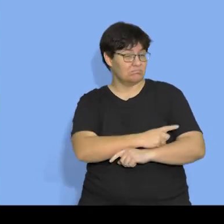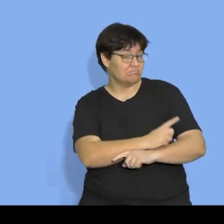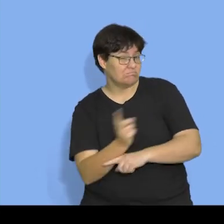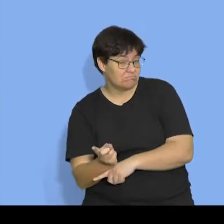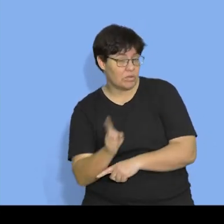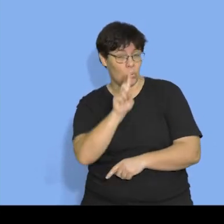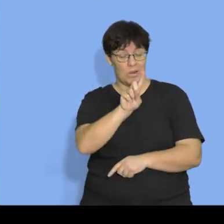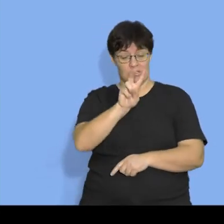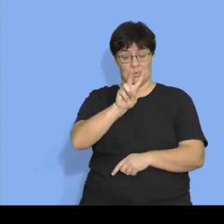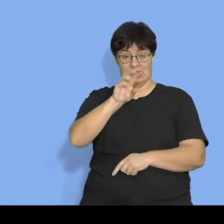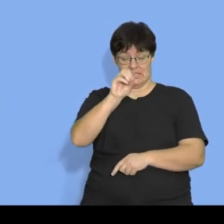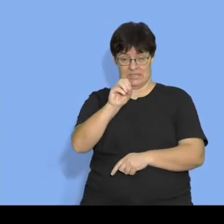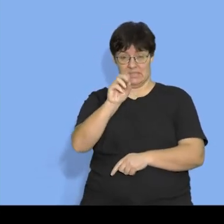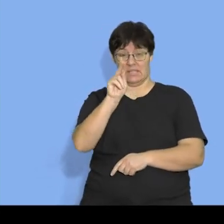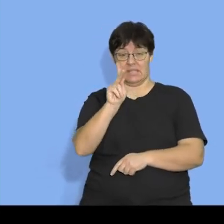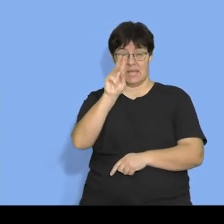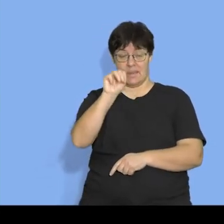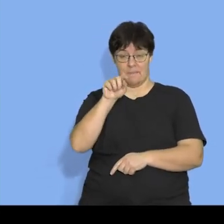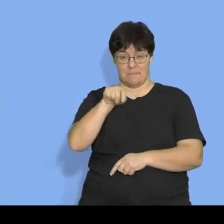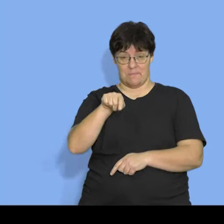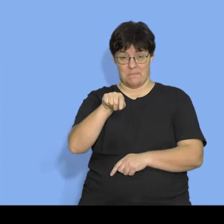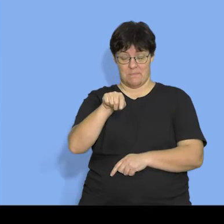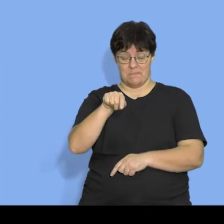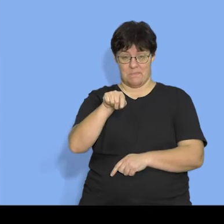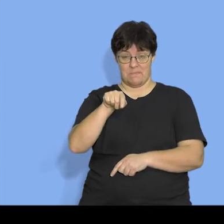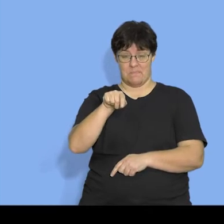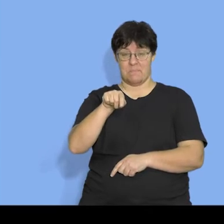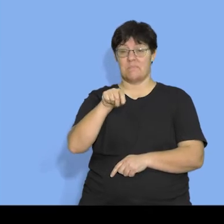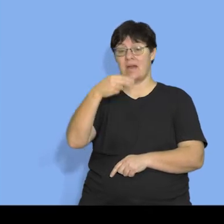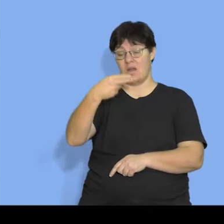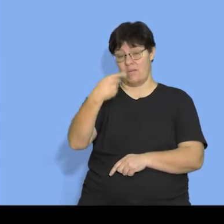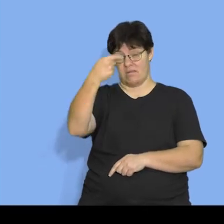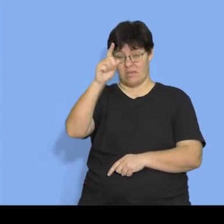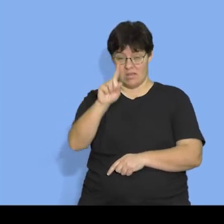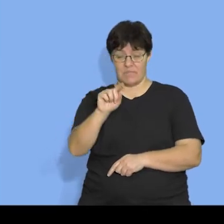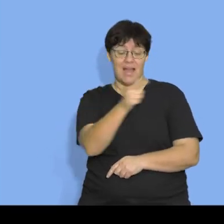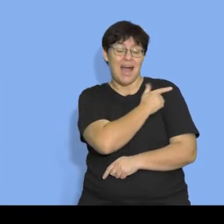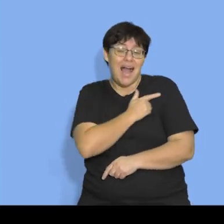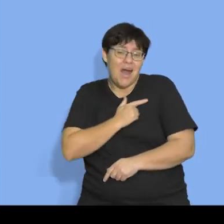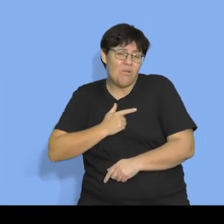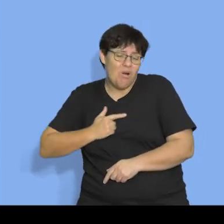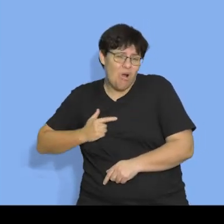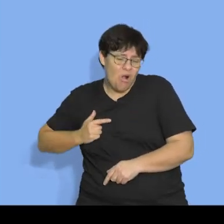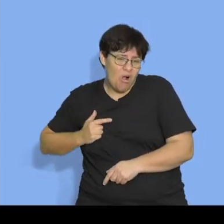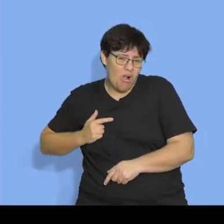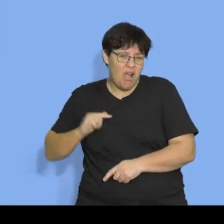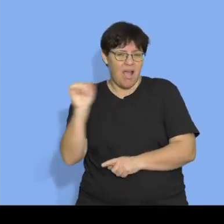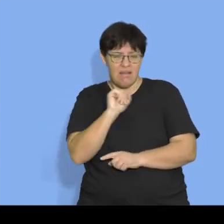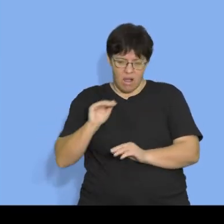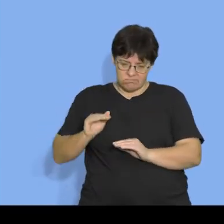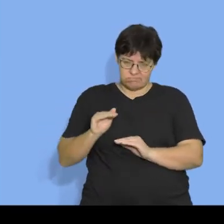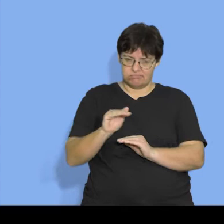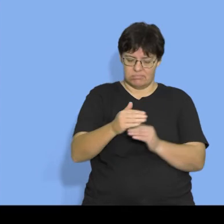the speed. And then this should say how long does it take for the car to cover